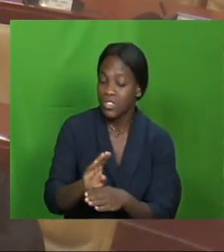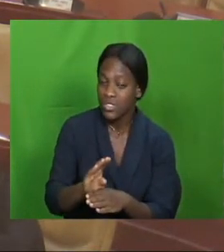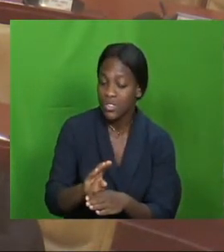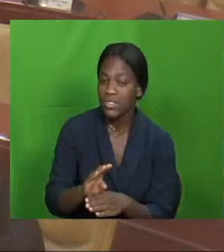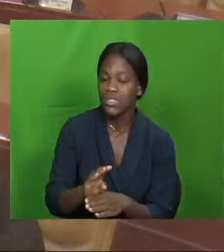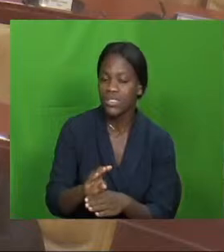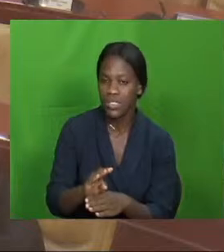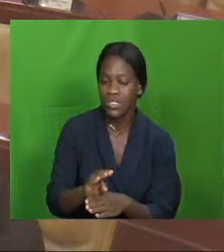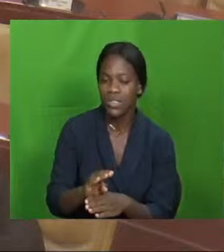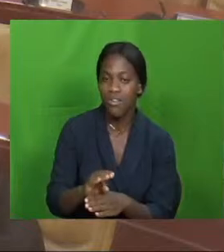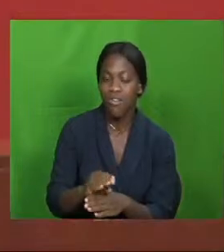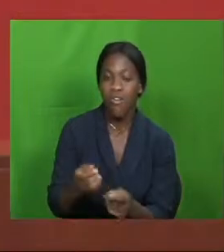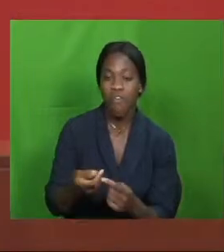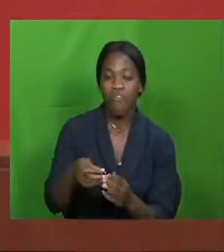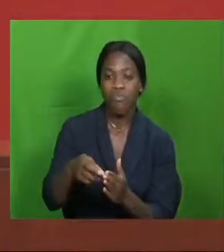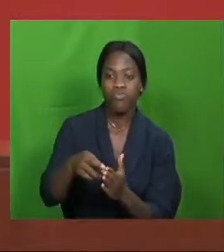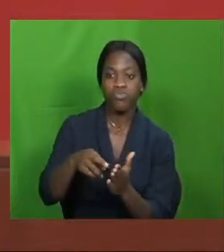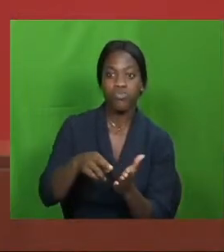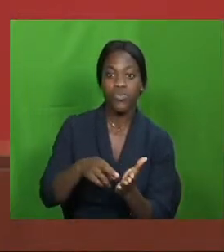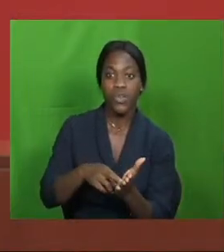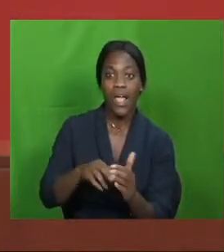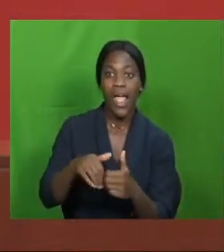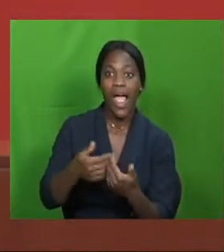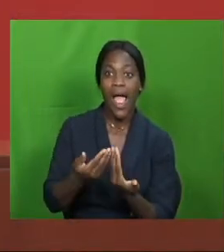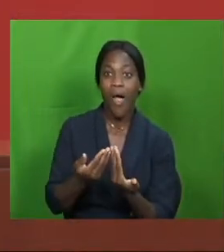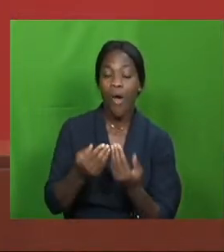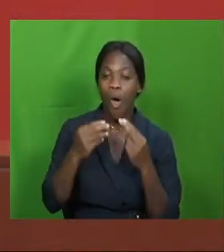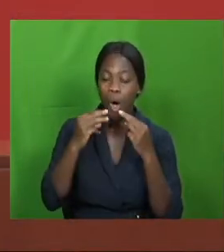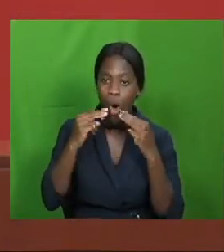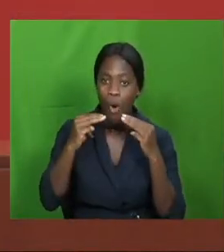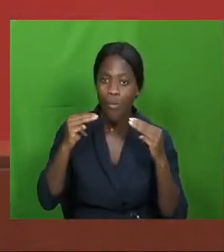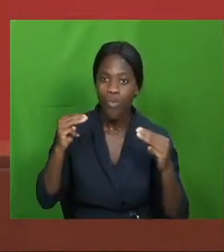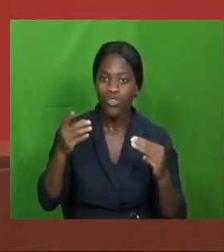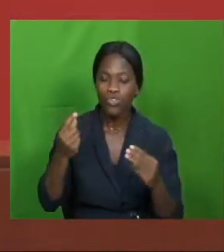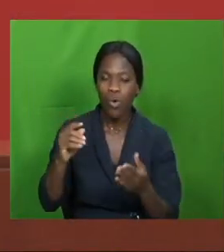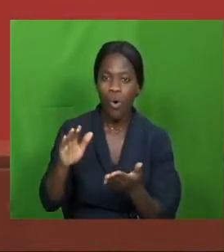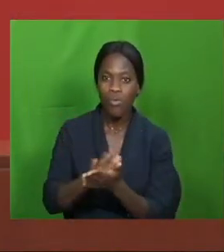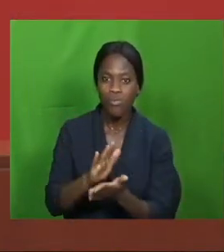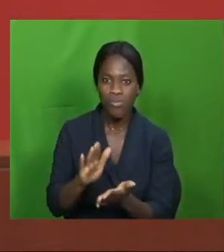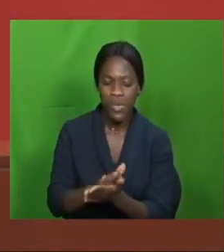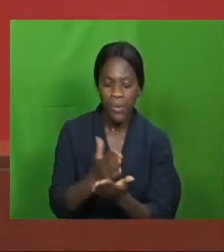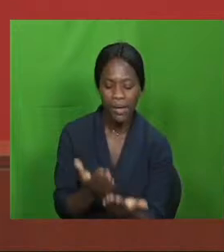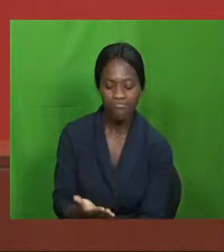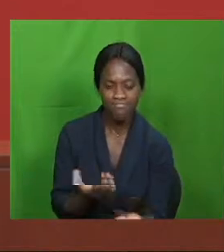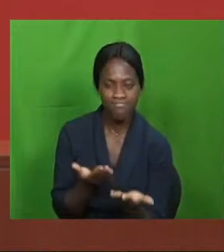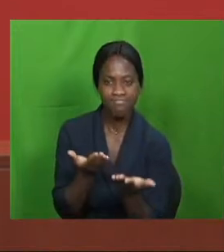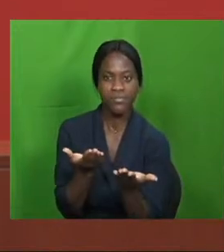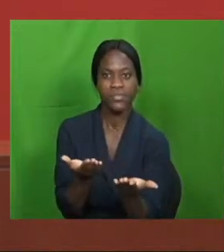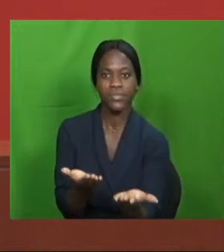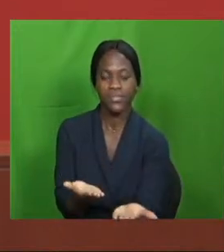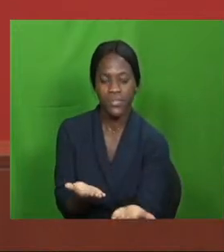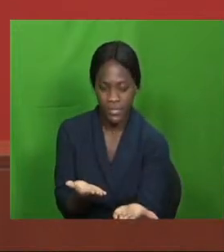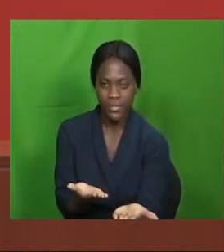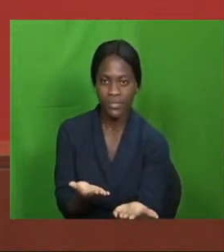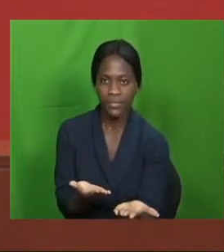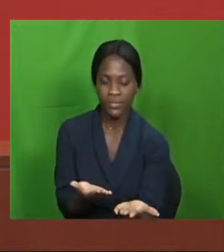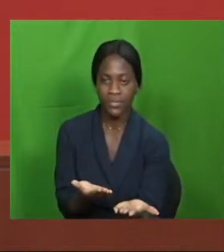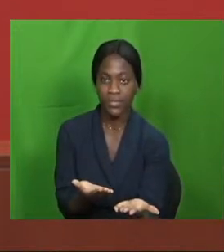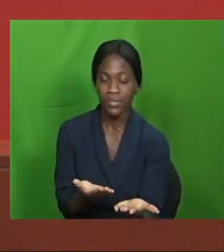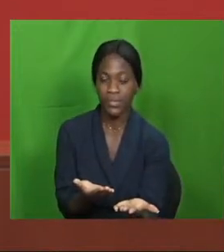to the House is by a motion or a paper to be moved or presented